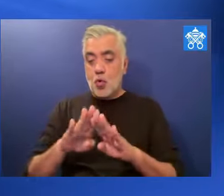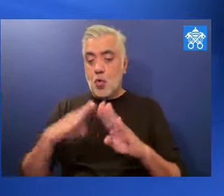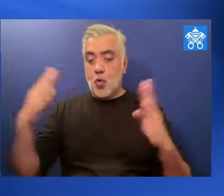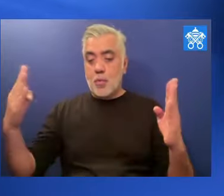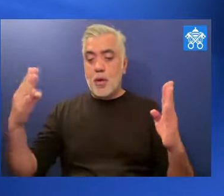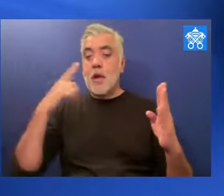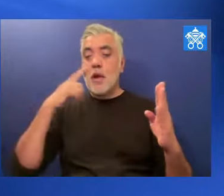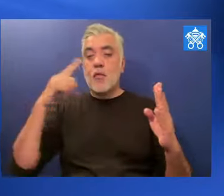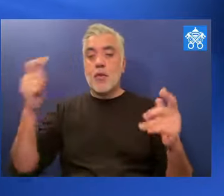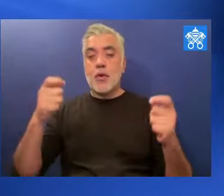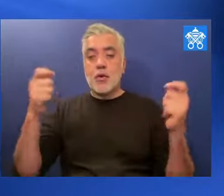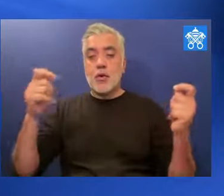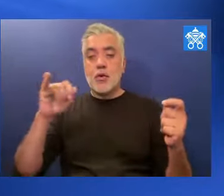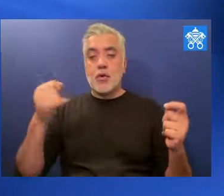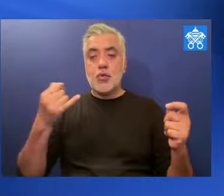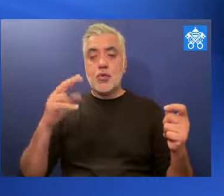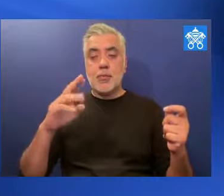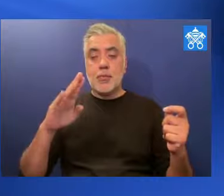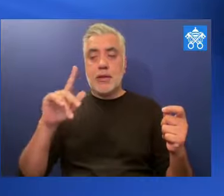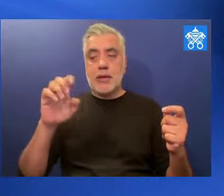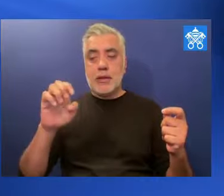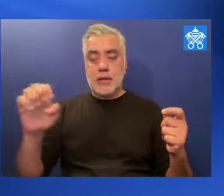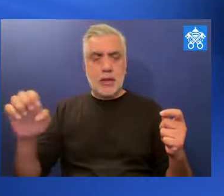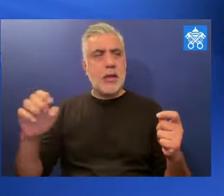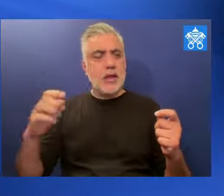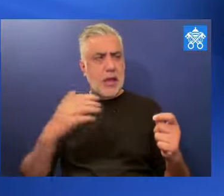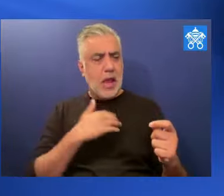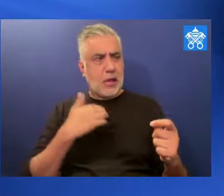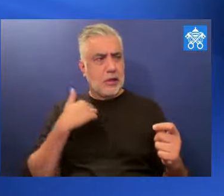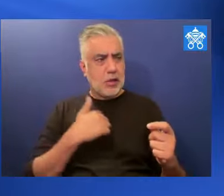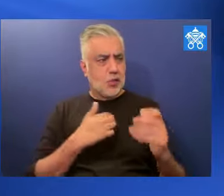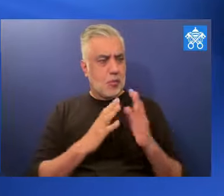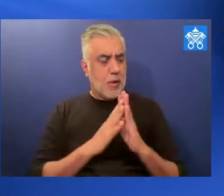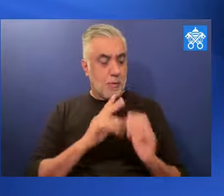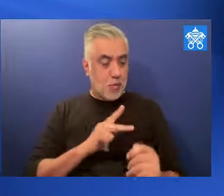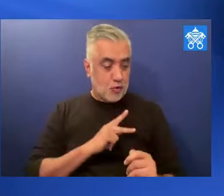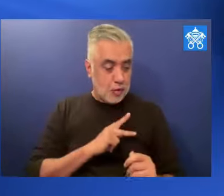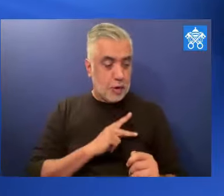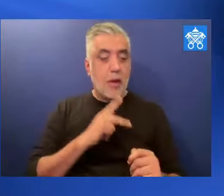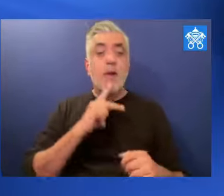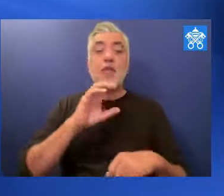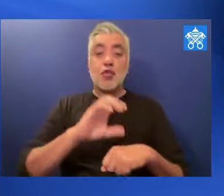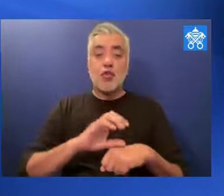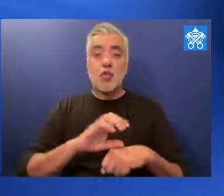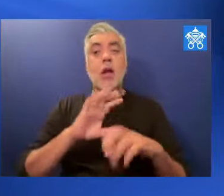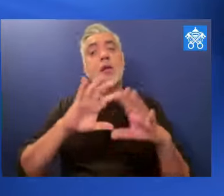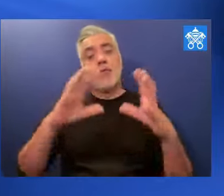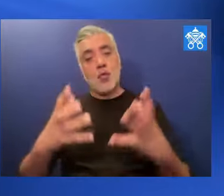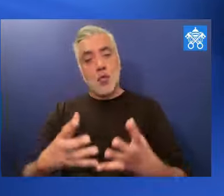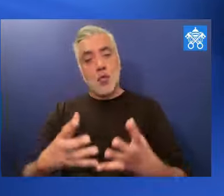church and for the world and then he shared his concerns about the sisters that were abducted and kidnapped in Haiti